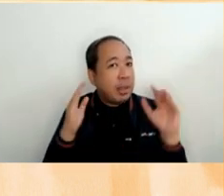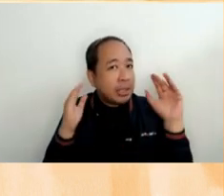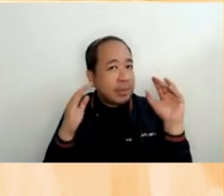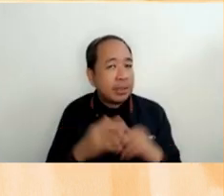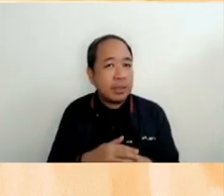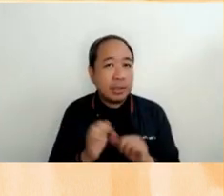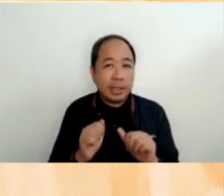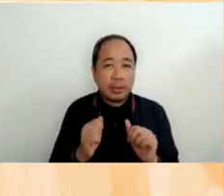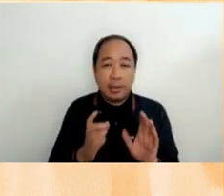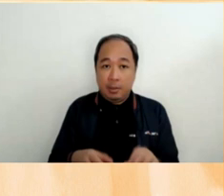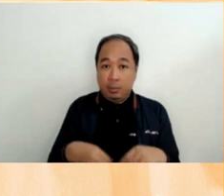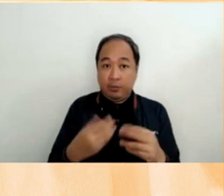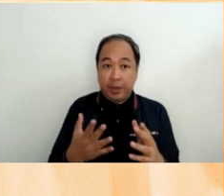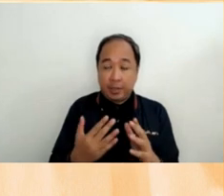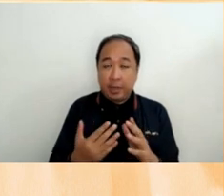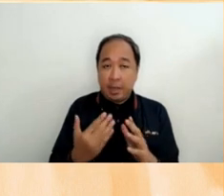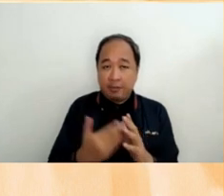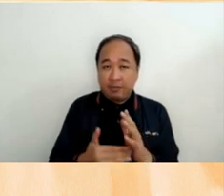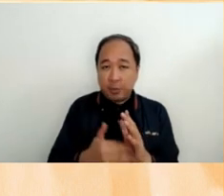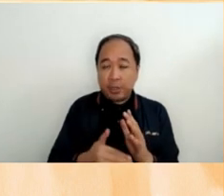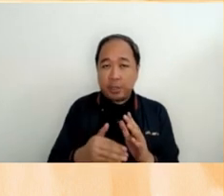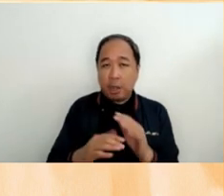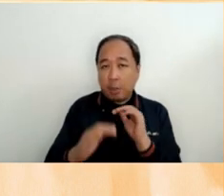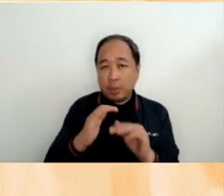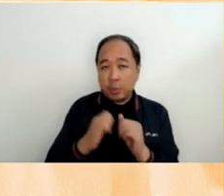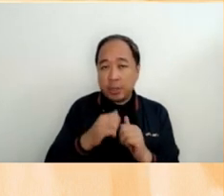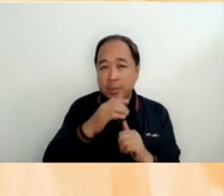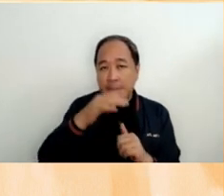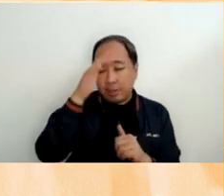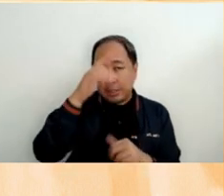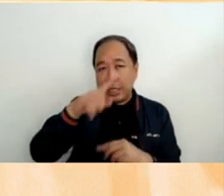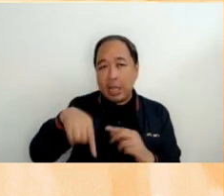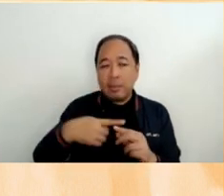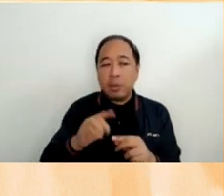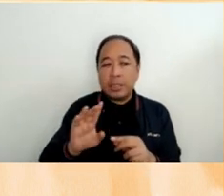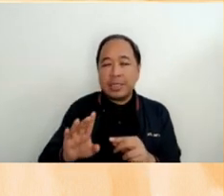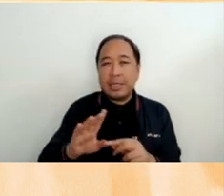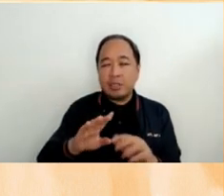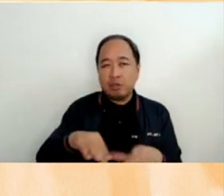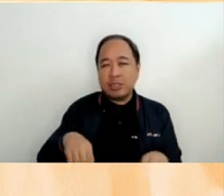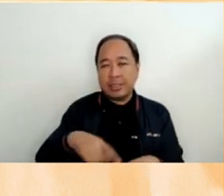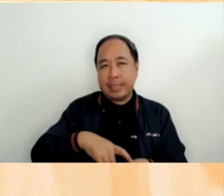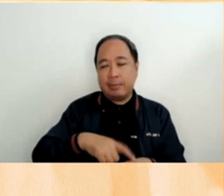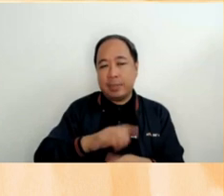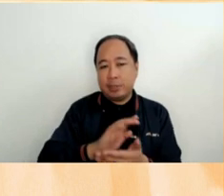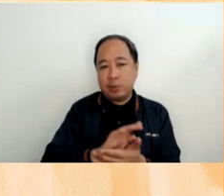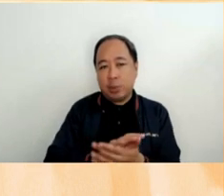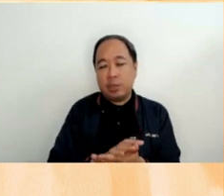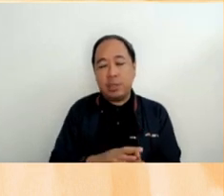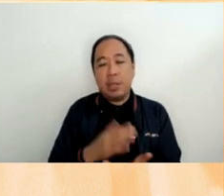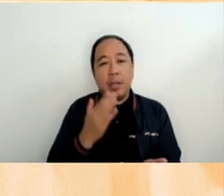frequent communication to parents about their children's time in school, either by holding